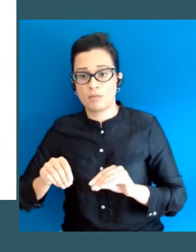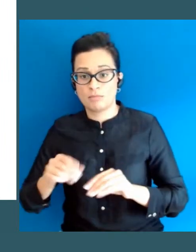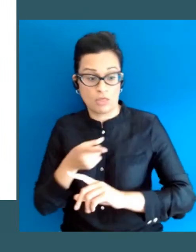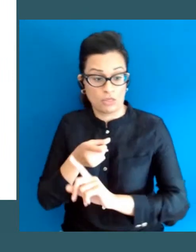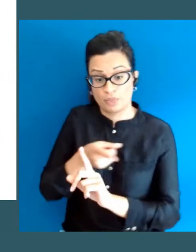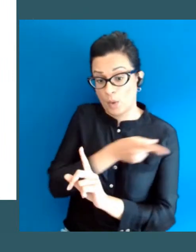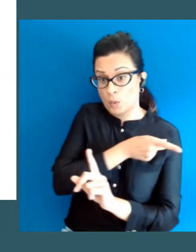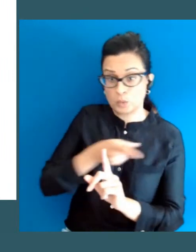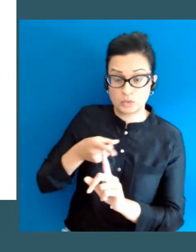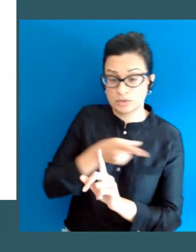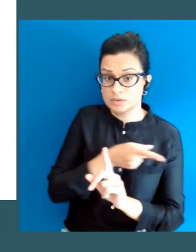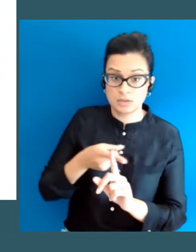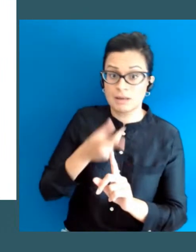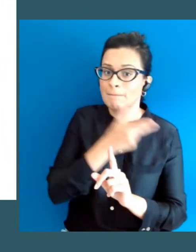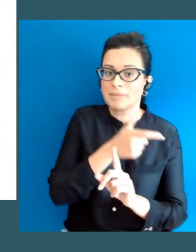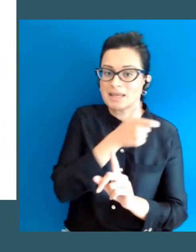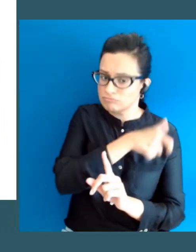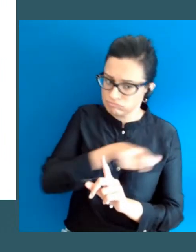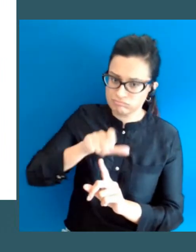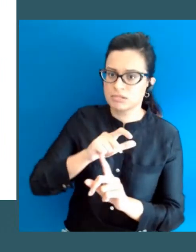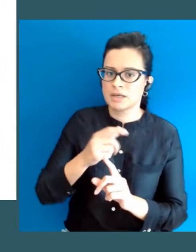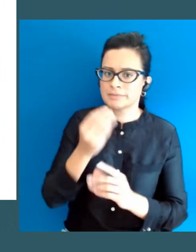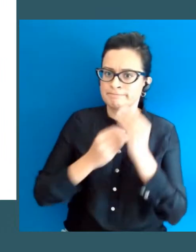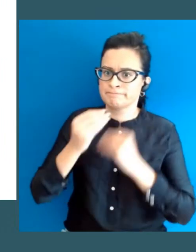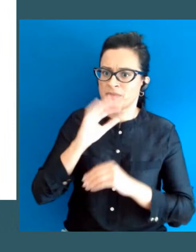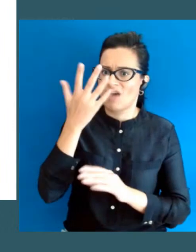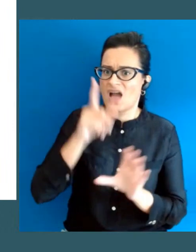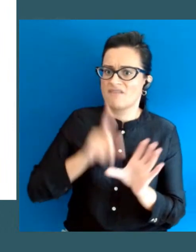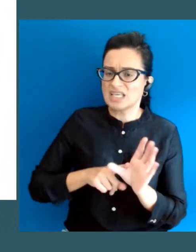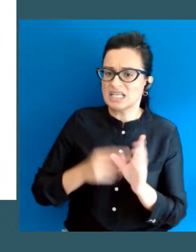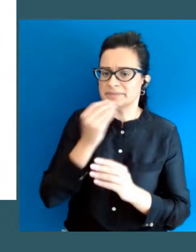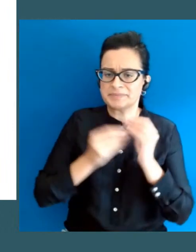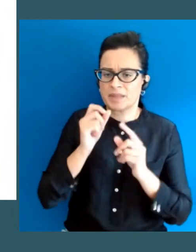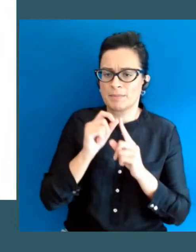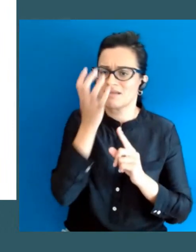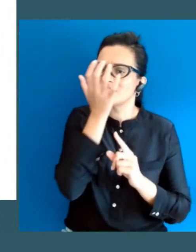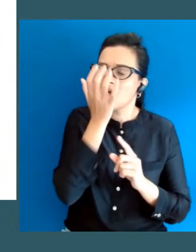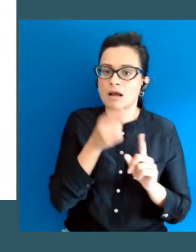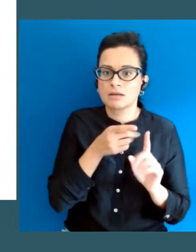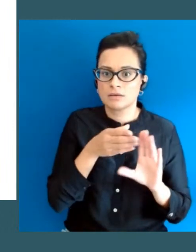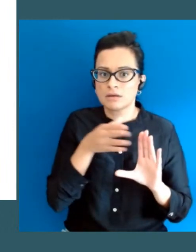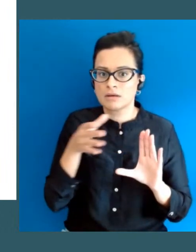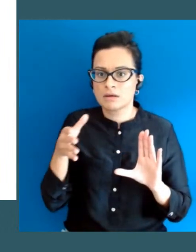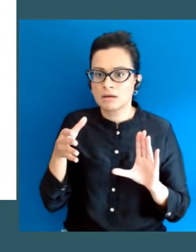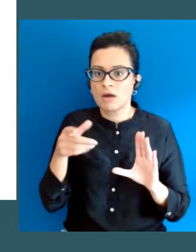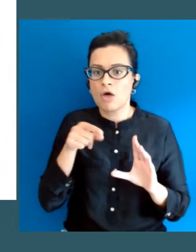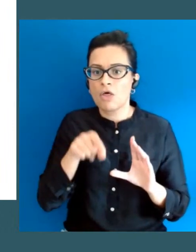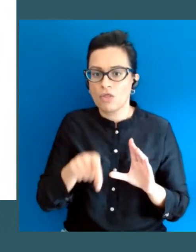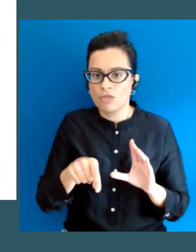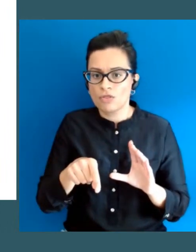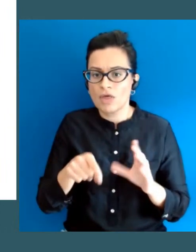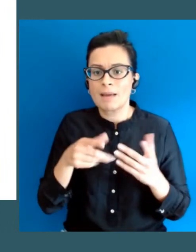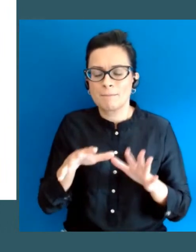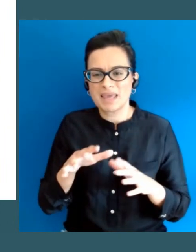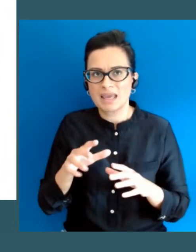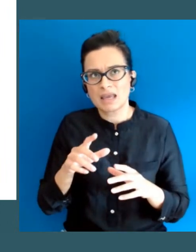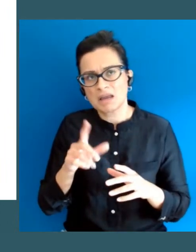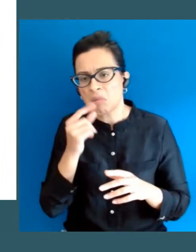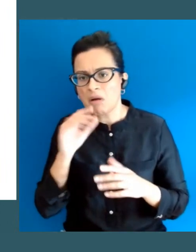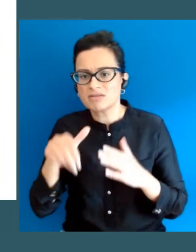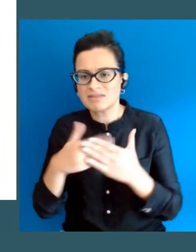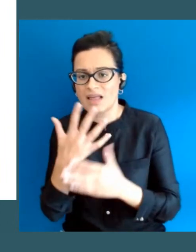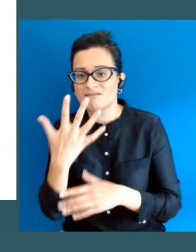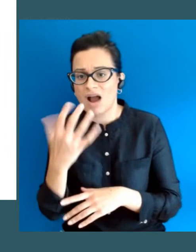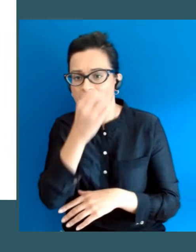consumed peanut for the first 5 years were developing allergy in the order of around 5%, as opposed to those who had